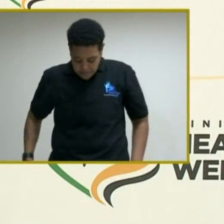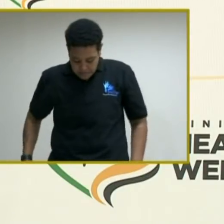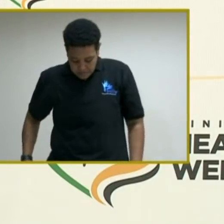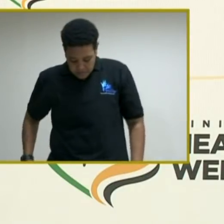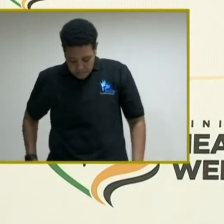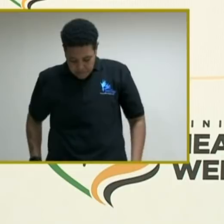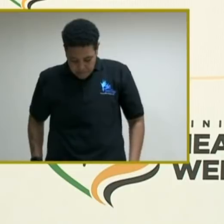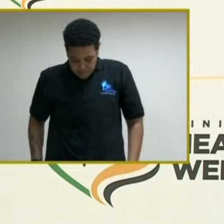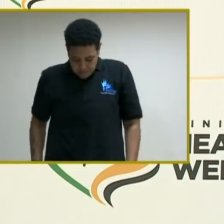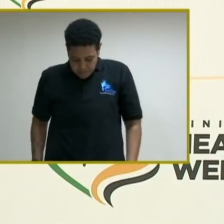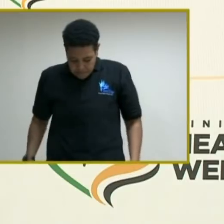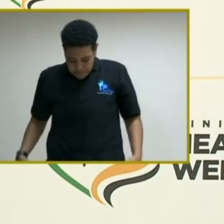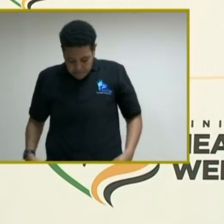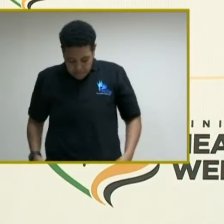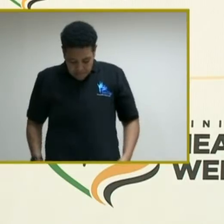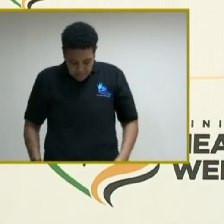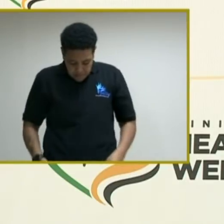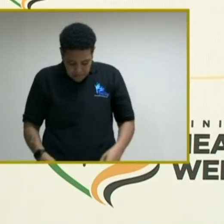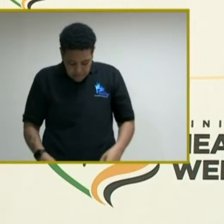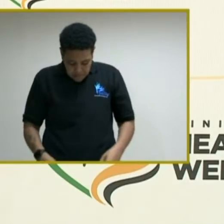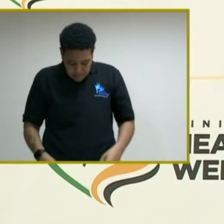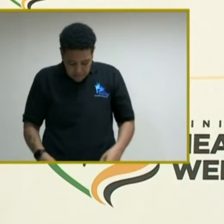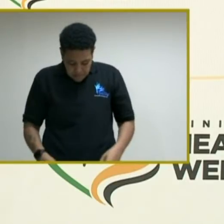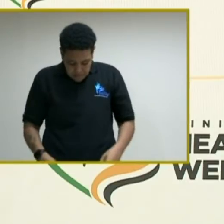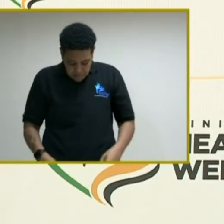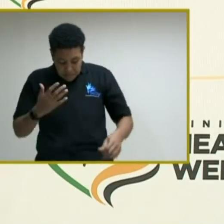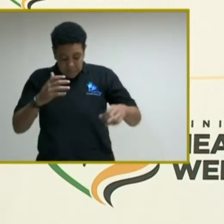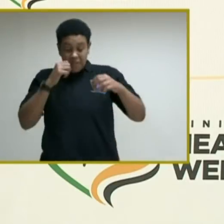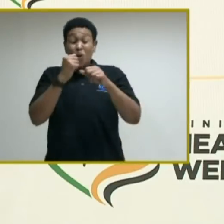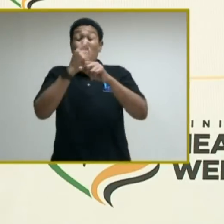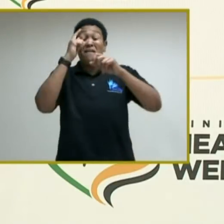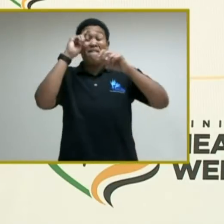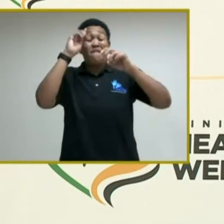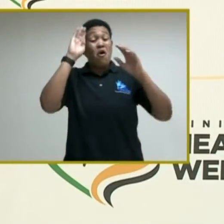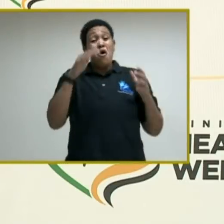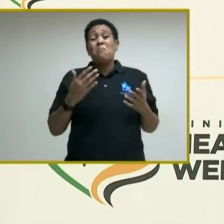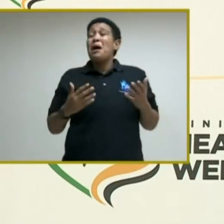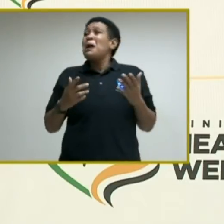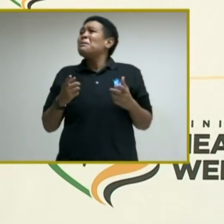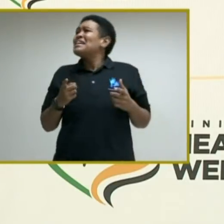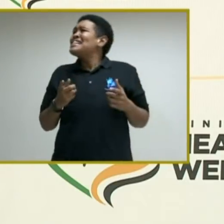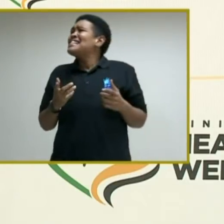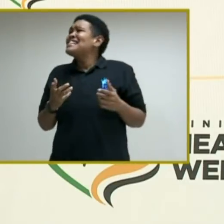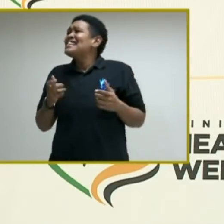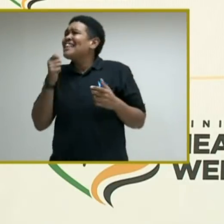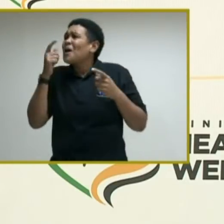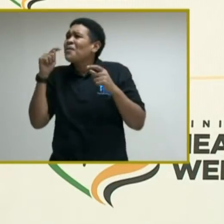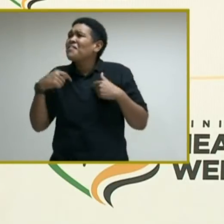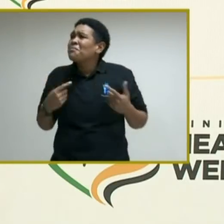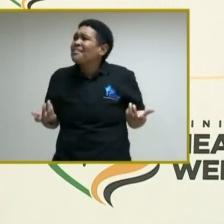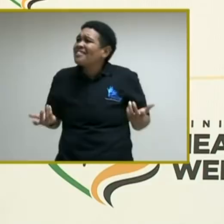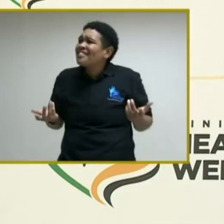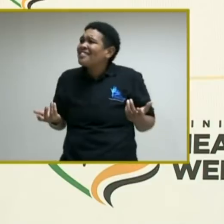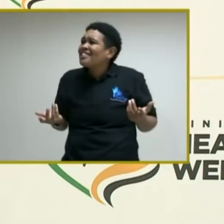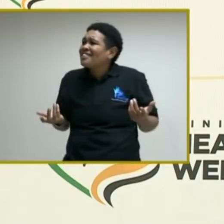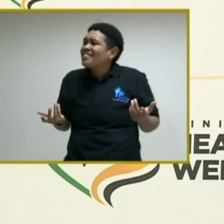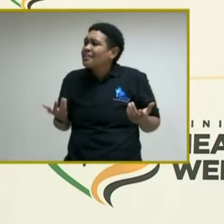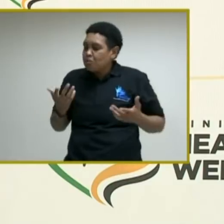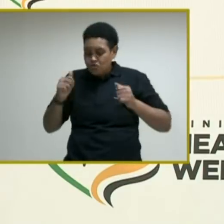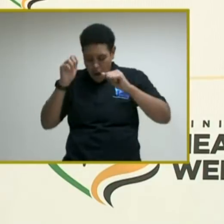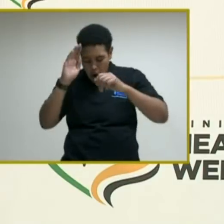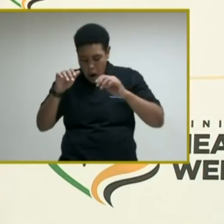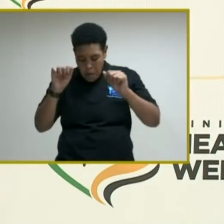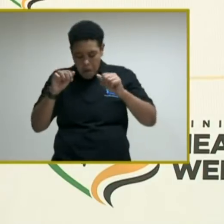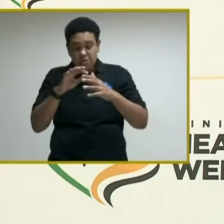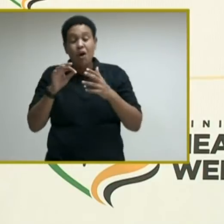It may not work for everyone, but we're trying all the possible options, and it is not unique to Jamaica. It has happened in other